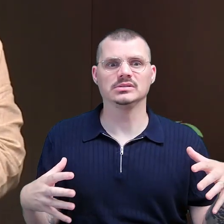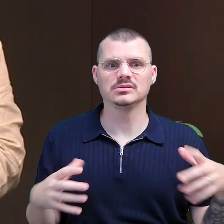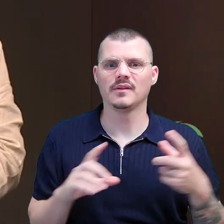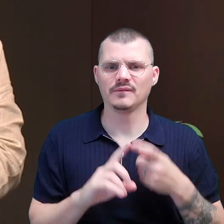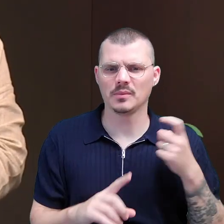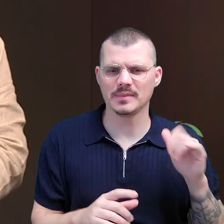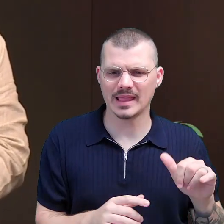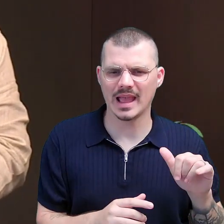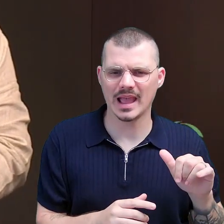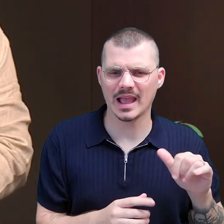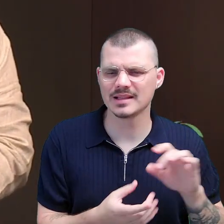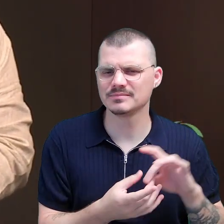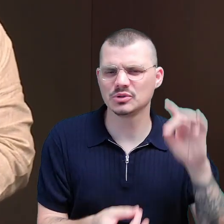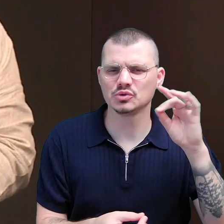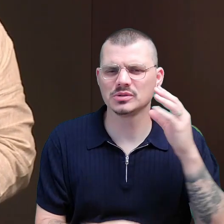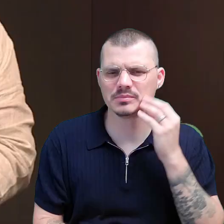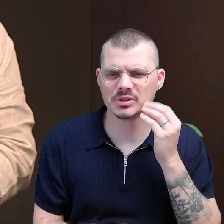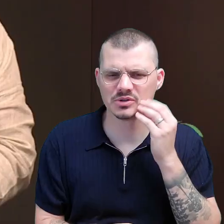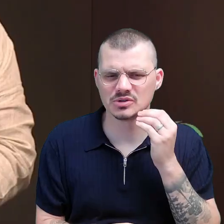petrified.